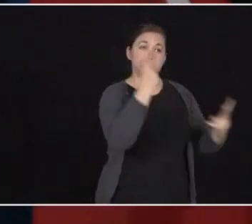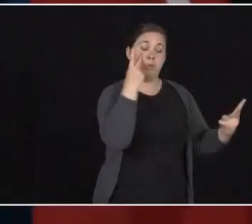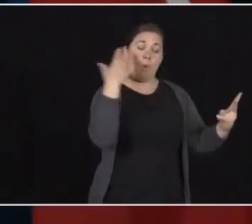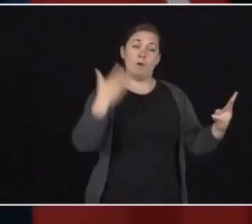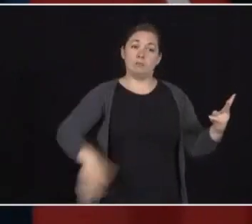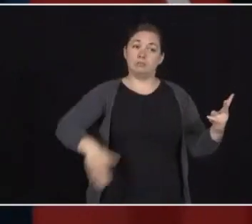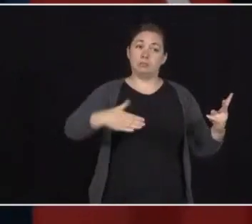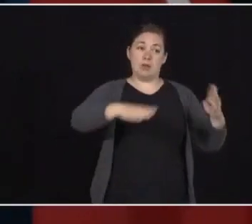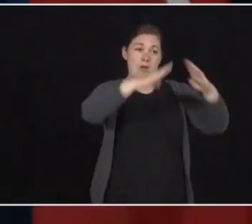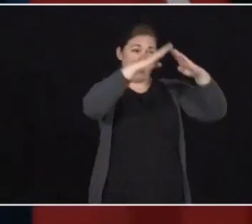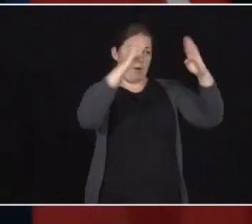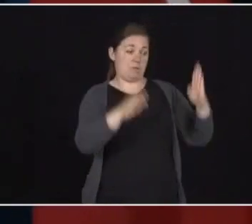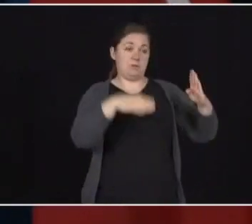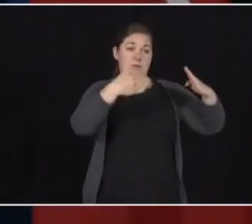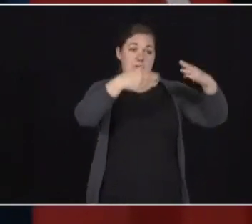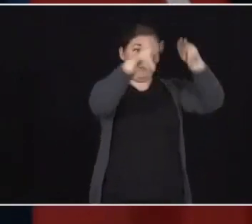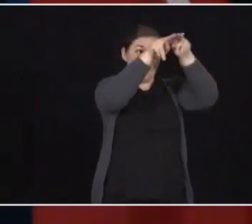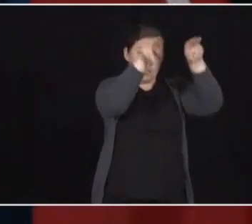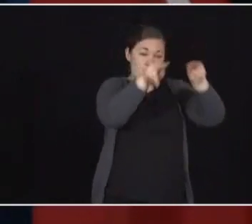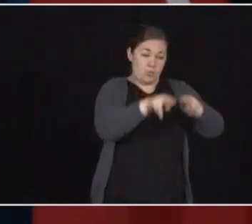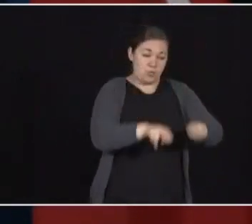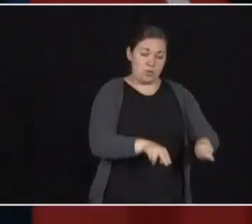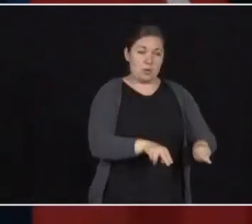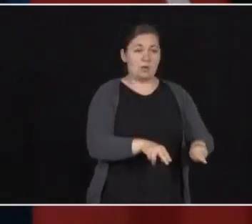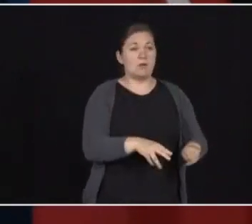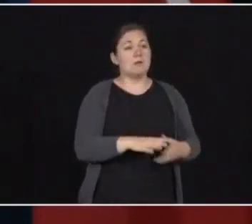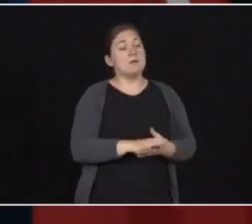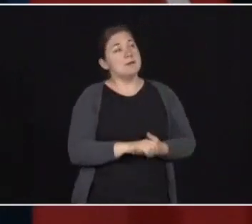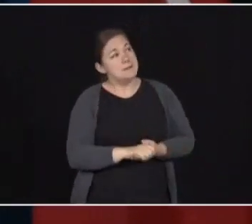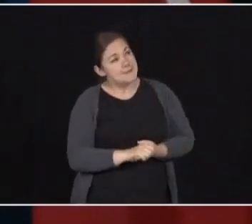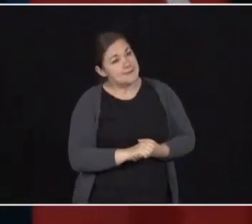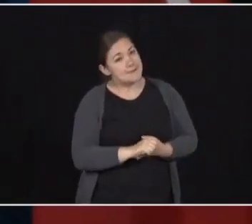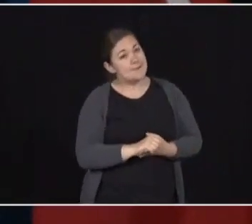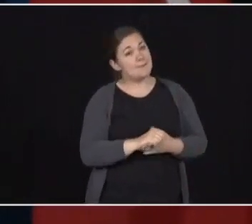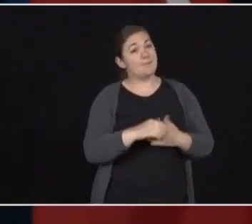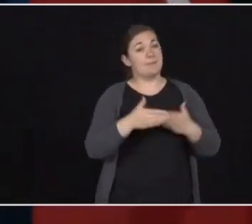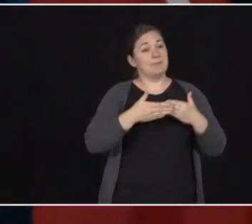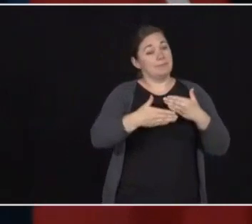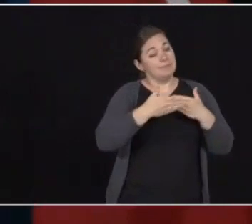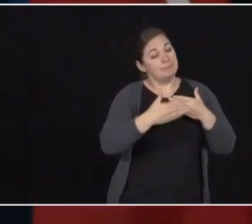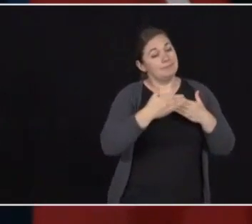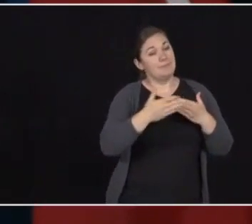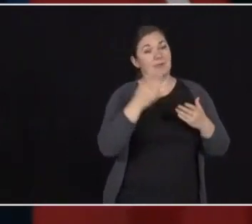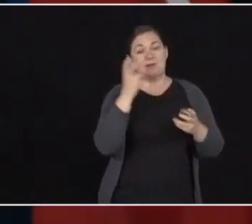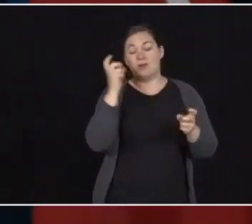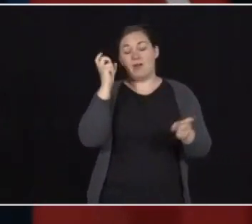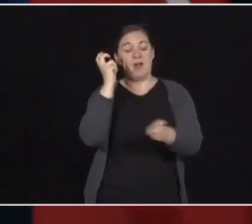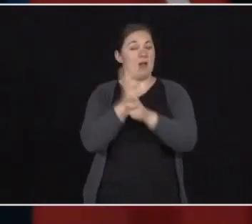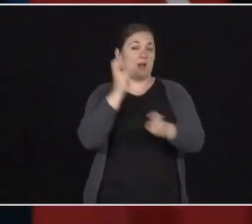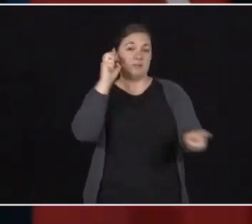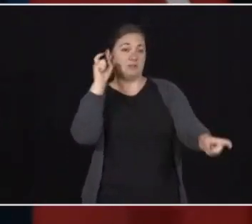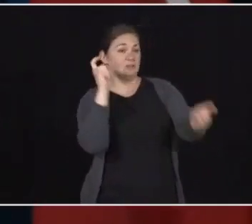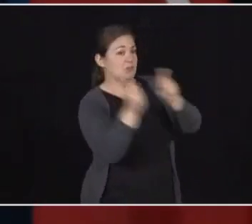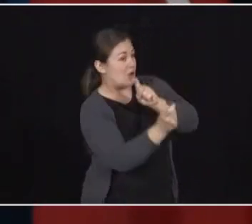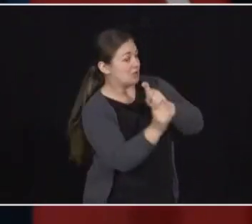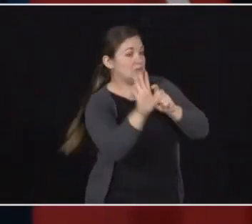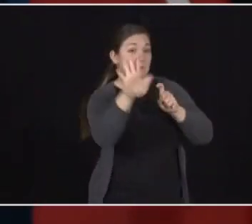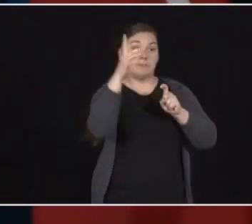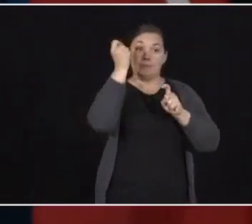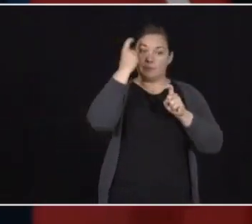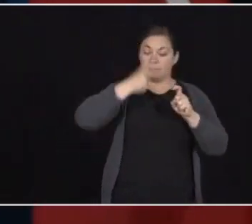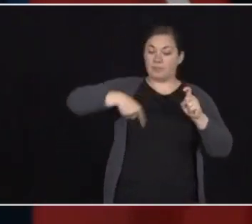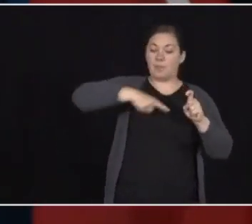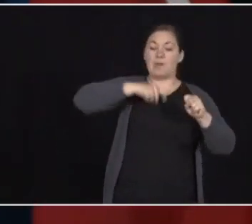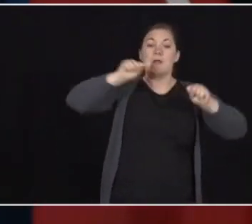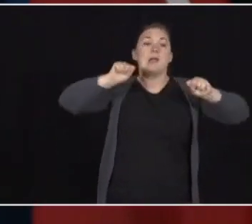valid point. Can we do it within a month or so? I just don't think that's reality. But what we can do, we can go in and